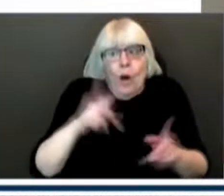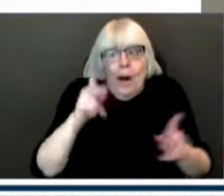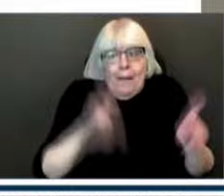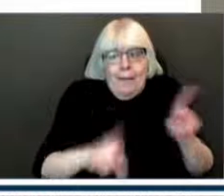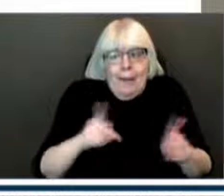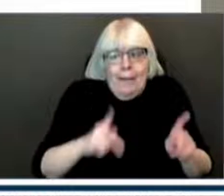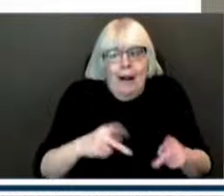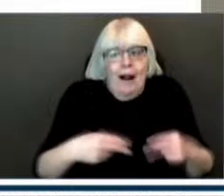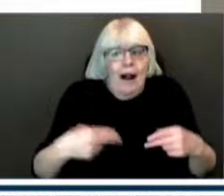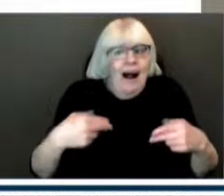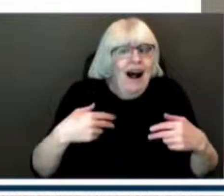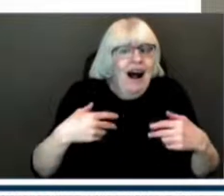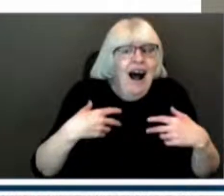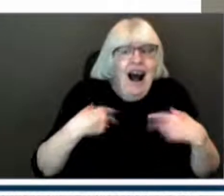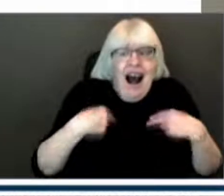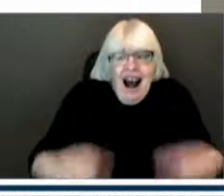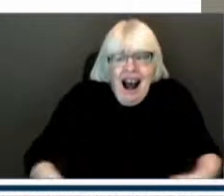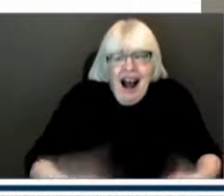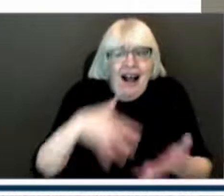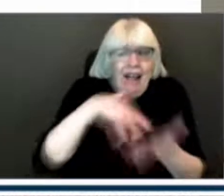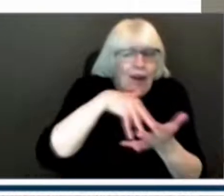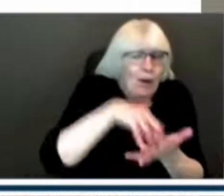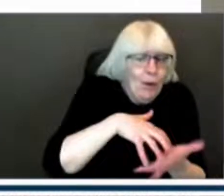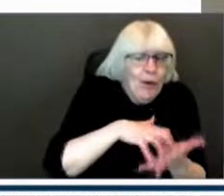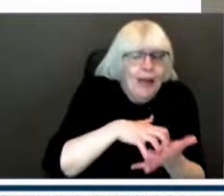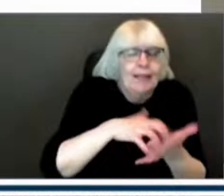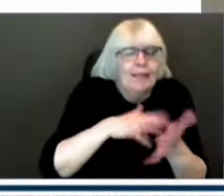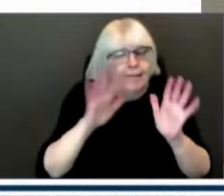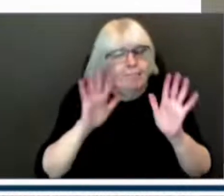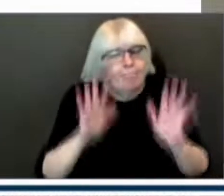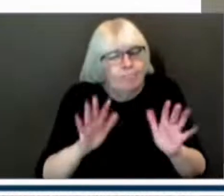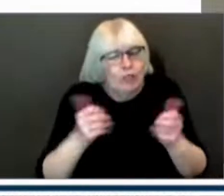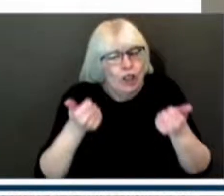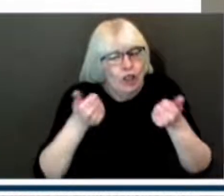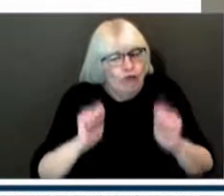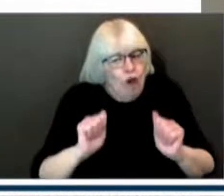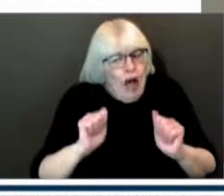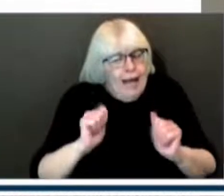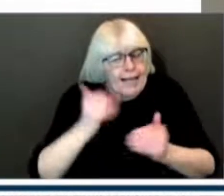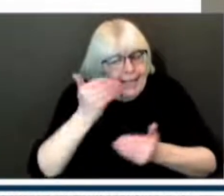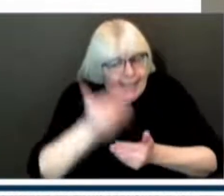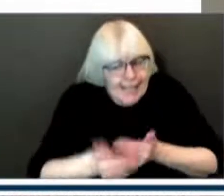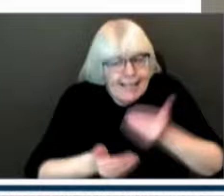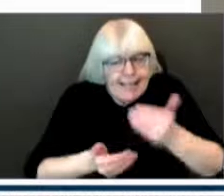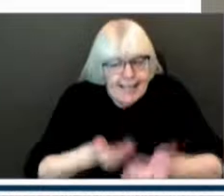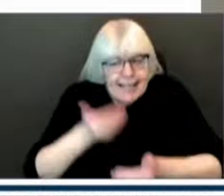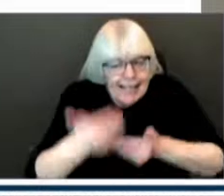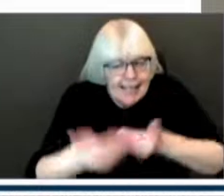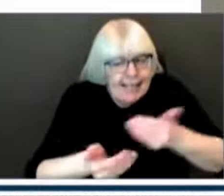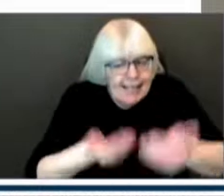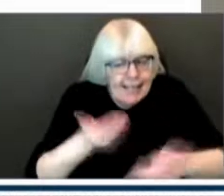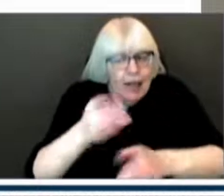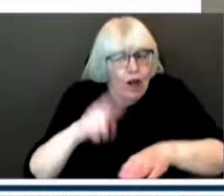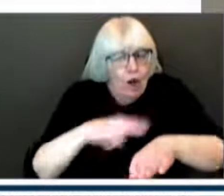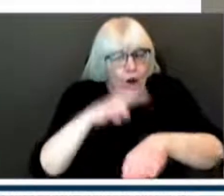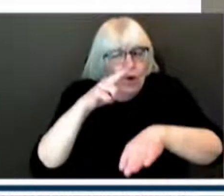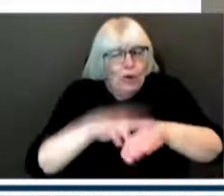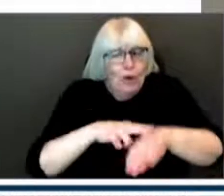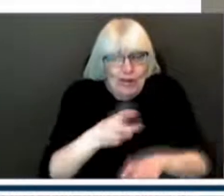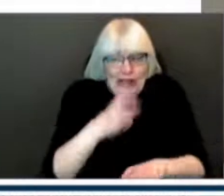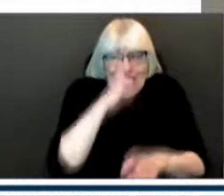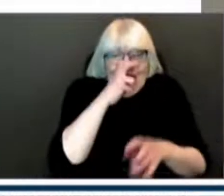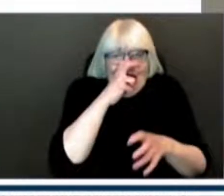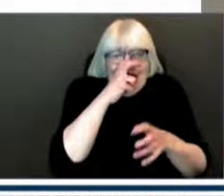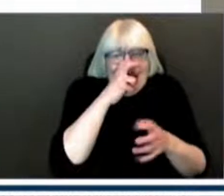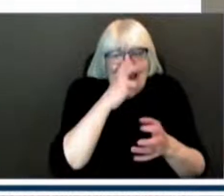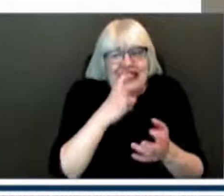back to normal. Restrictions do come with their own set of serious impacts: economic, emotional, and physical. It's